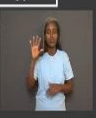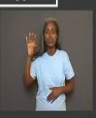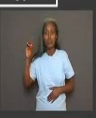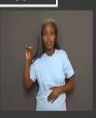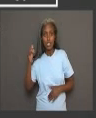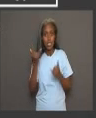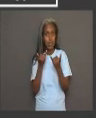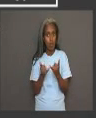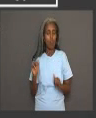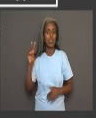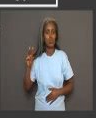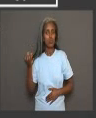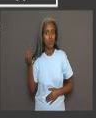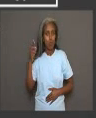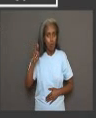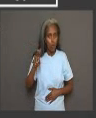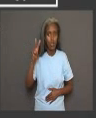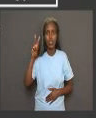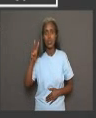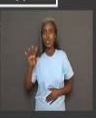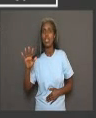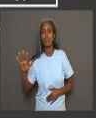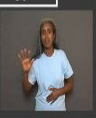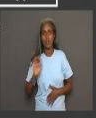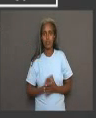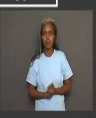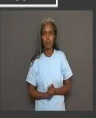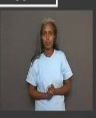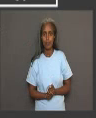2, or 25.